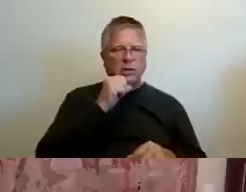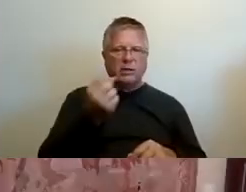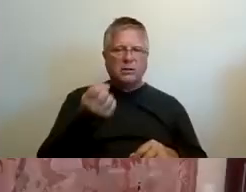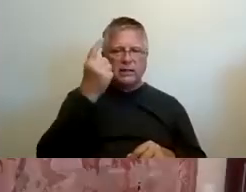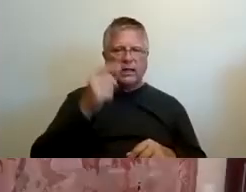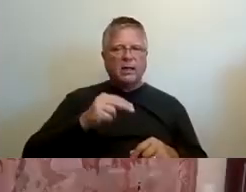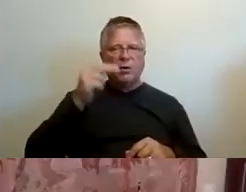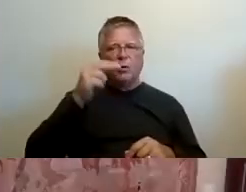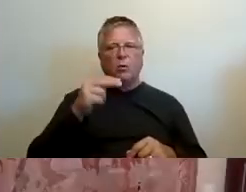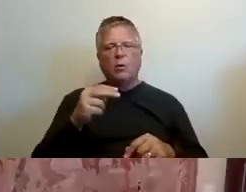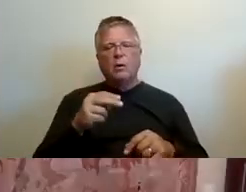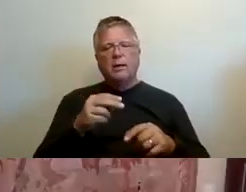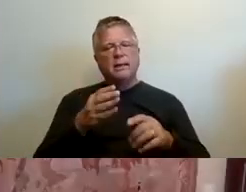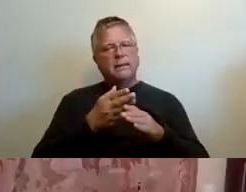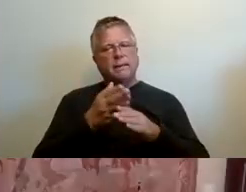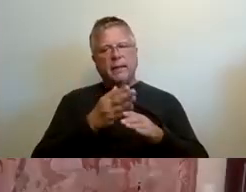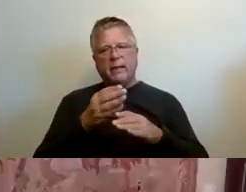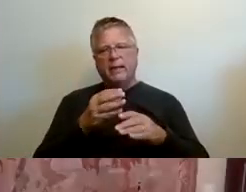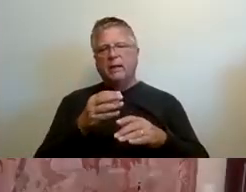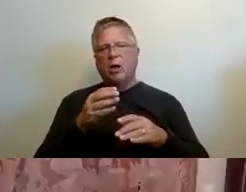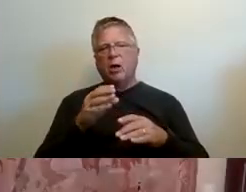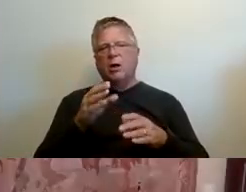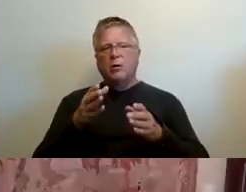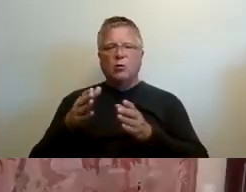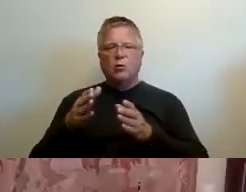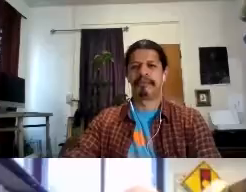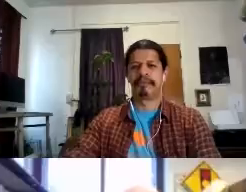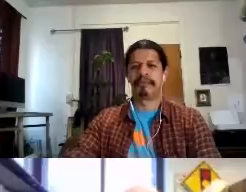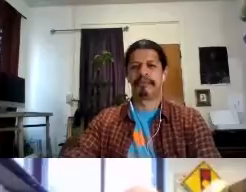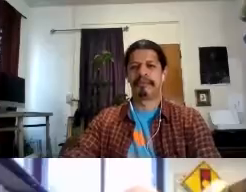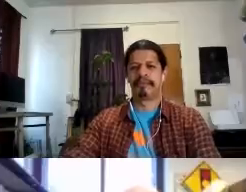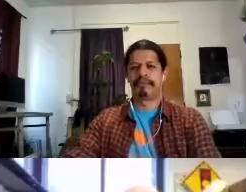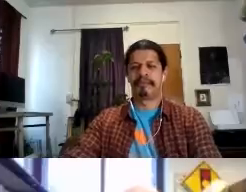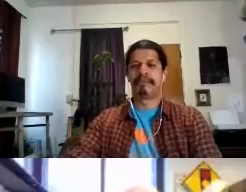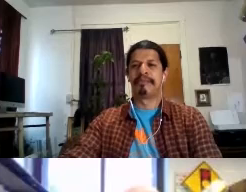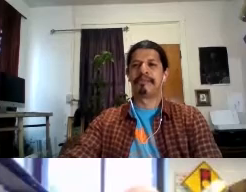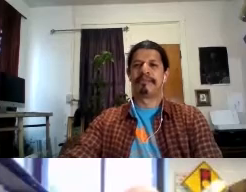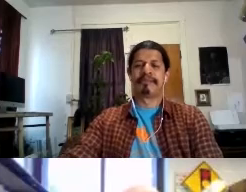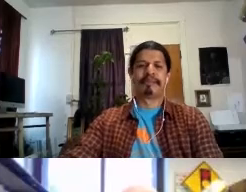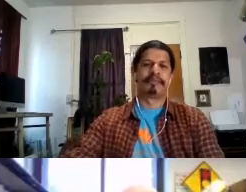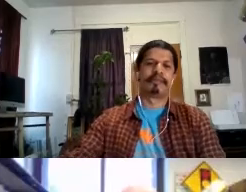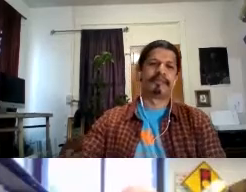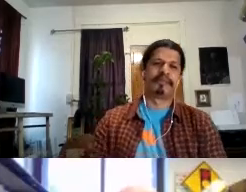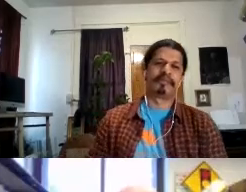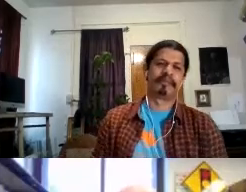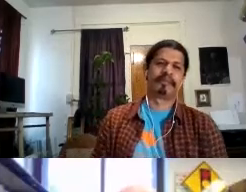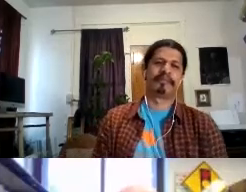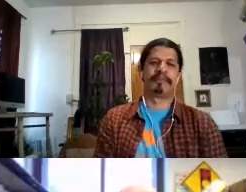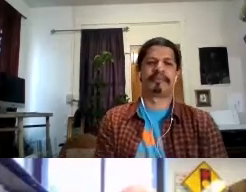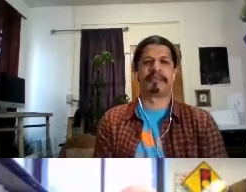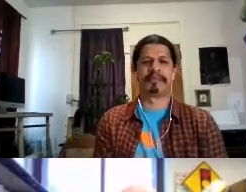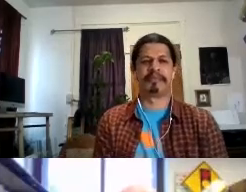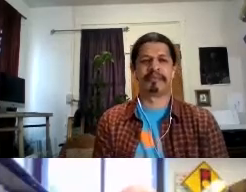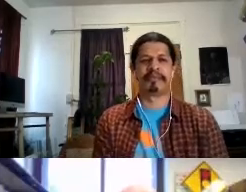a main east-west artery on the lower north side. There's a number of bus routes that